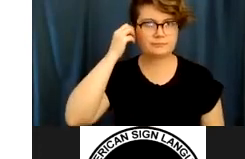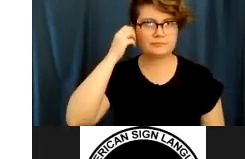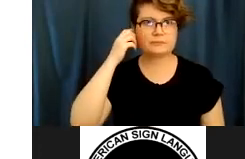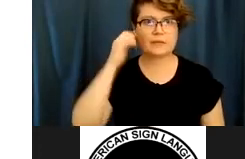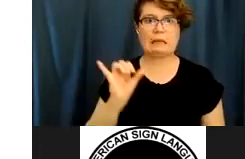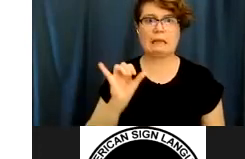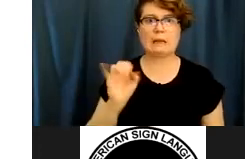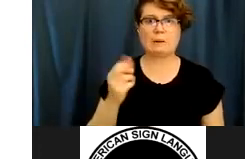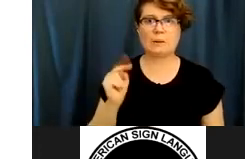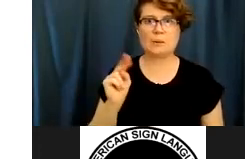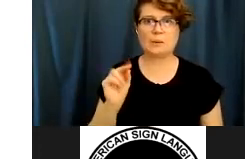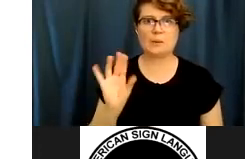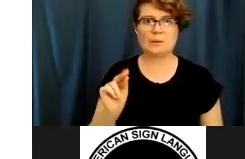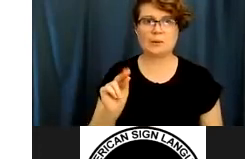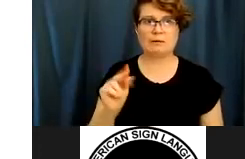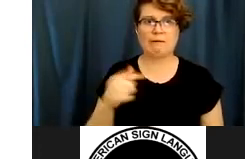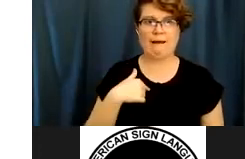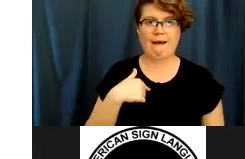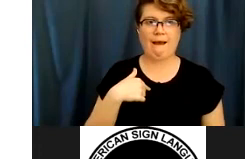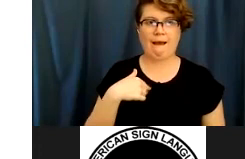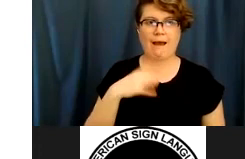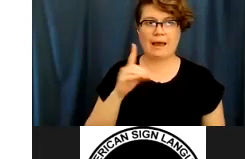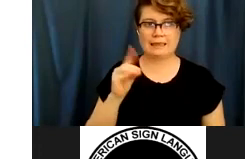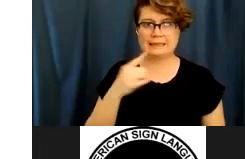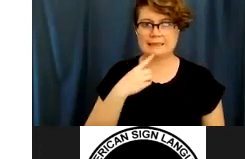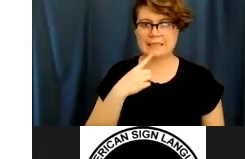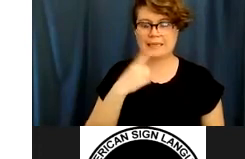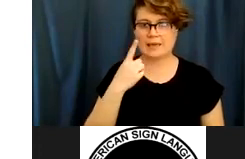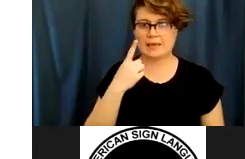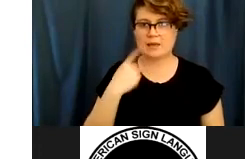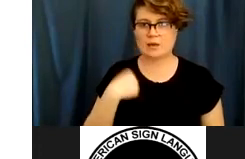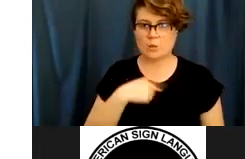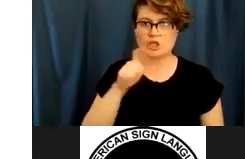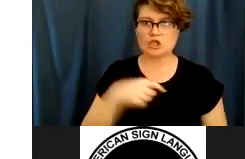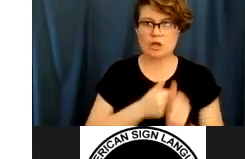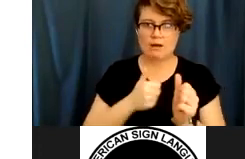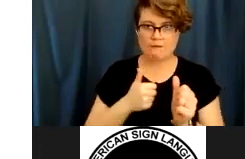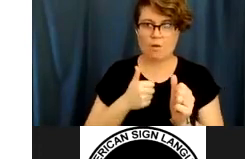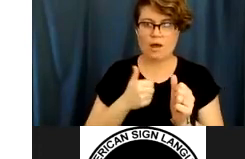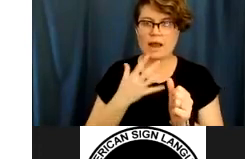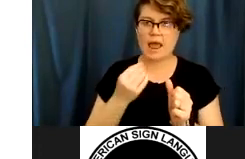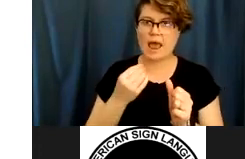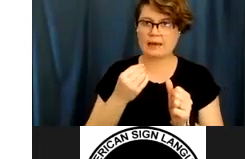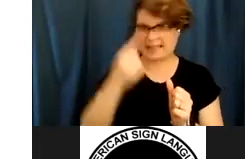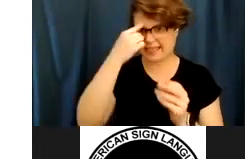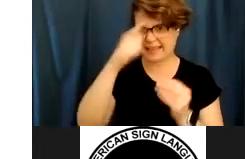no, I was saying to avoid, as we really should be mindful of this comparative suffering